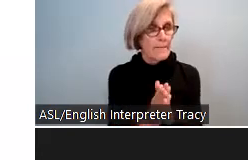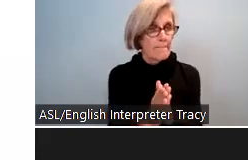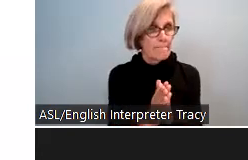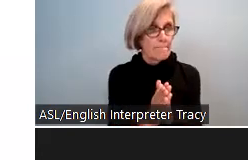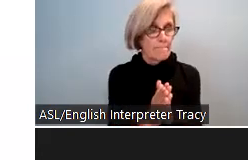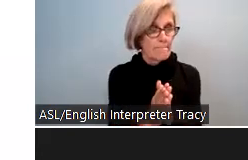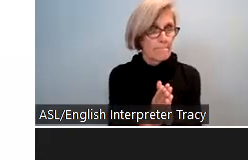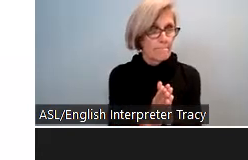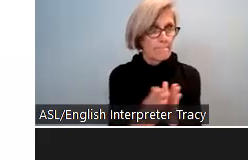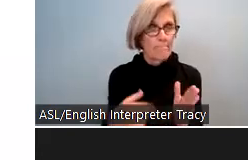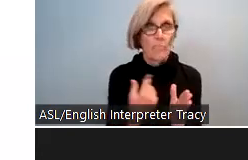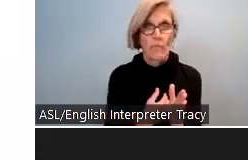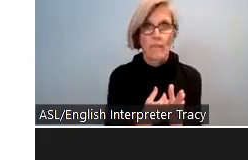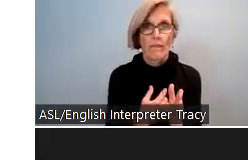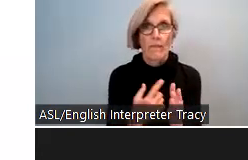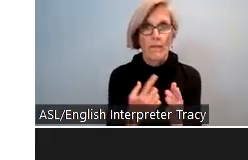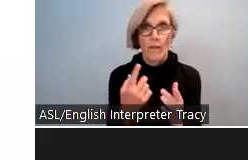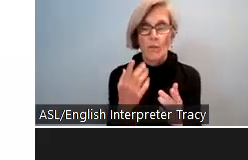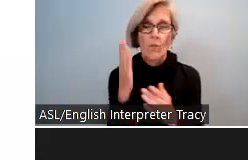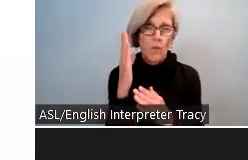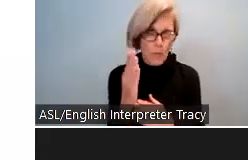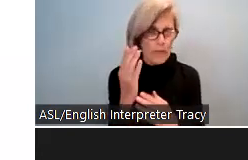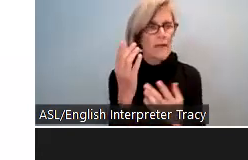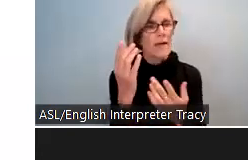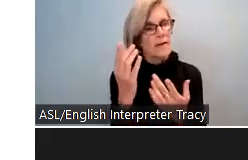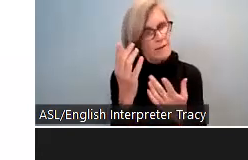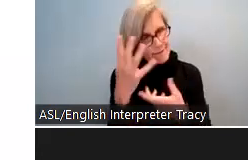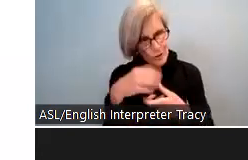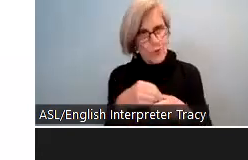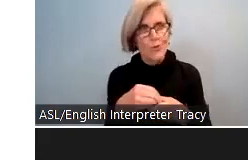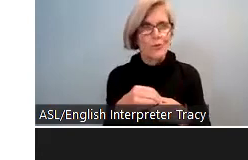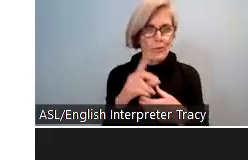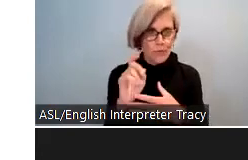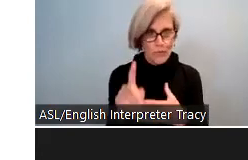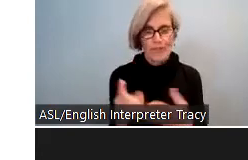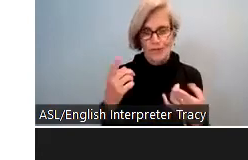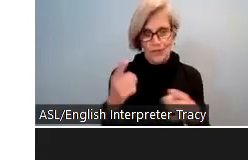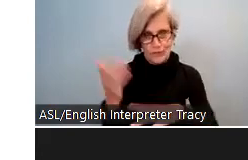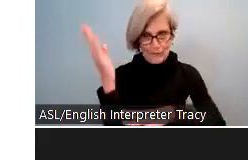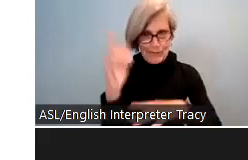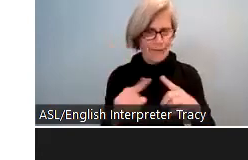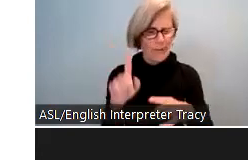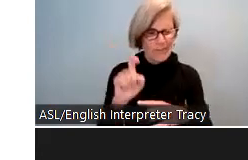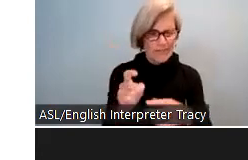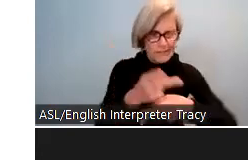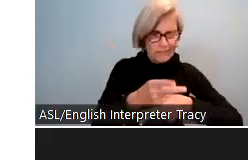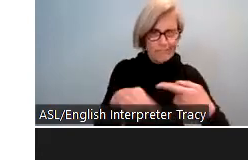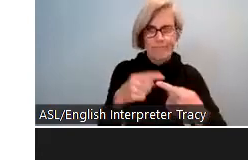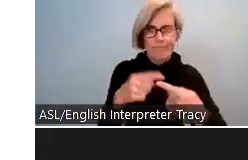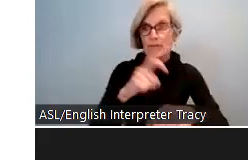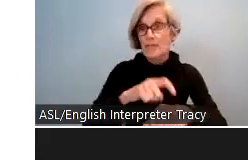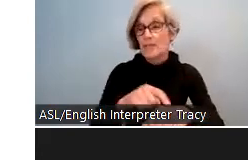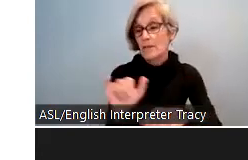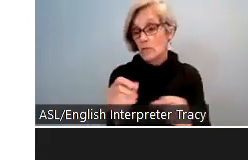considering questions as we go through the presentation, but we want to be mindful of time, and we'll have a few